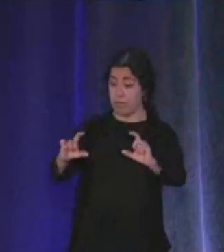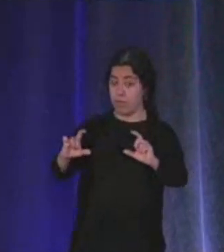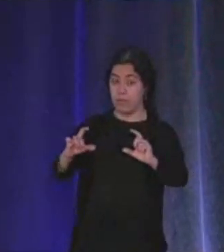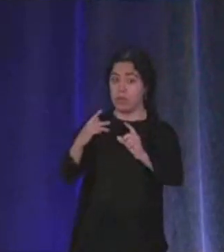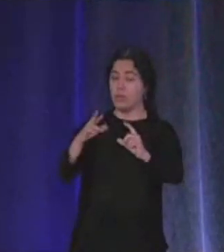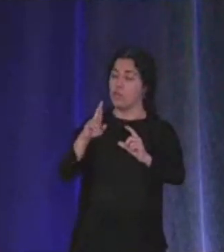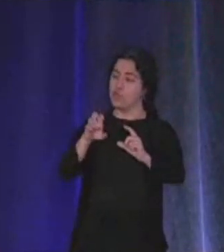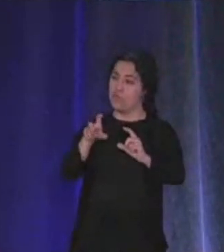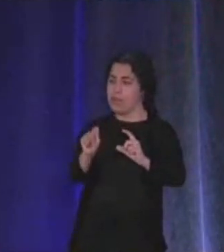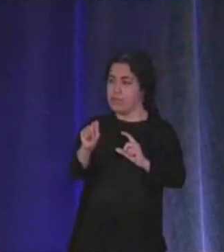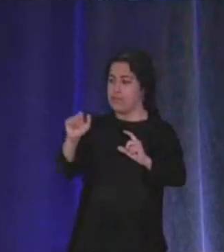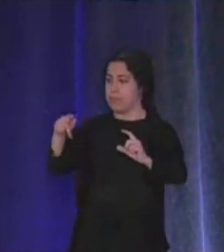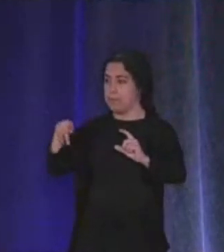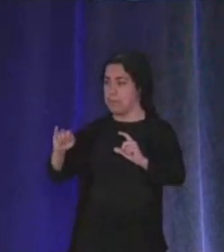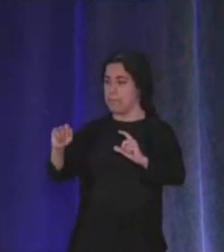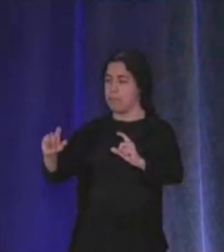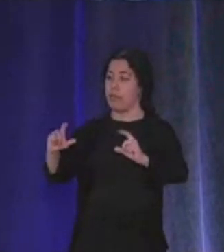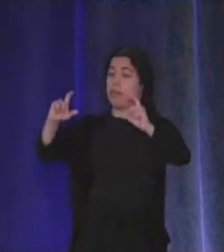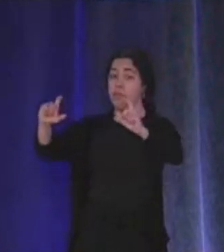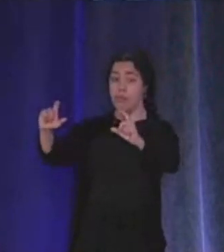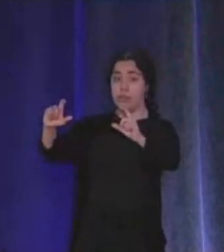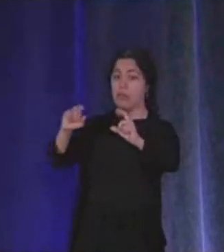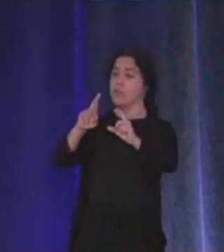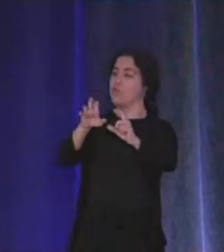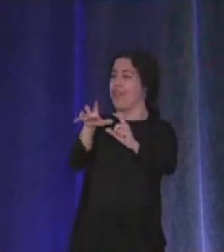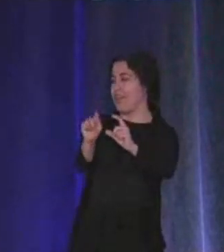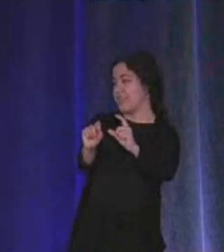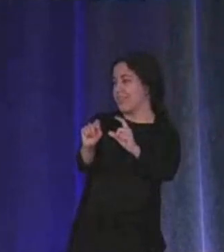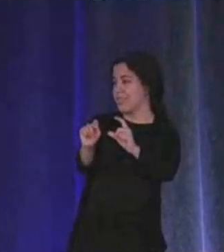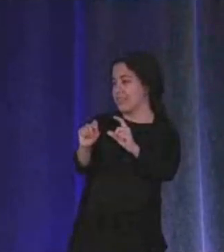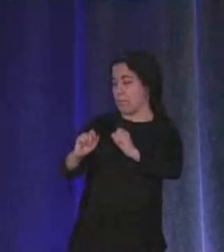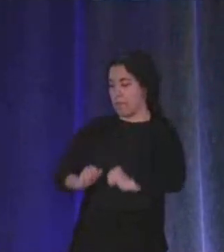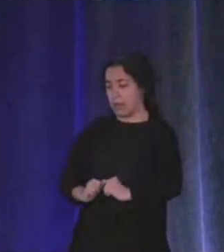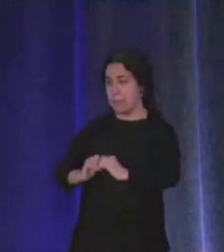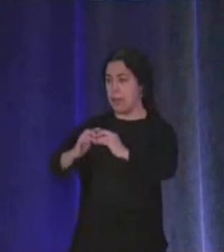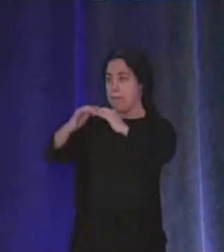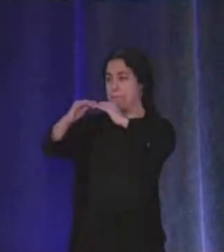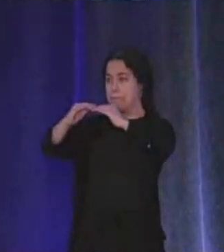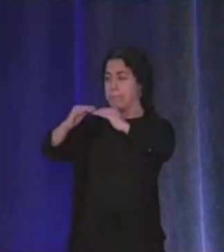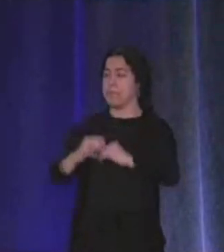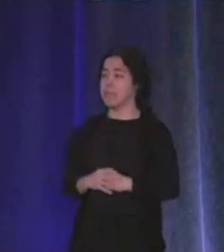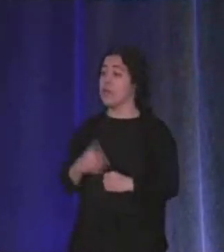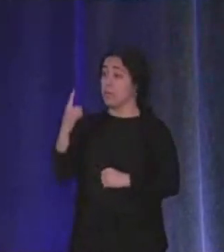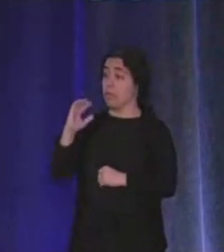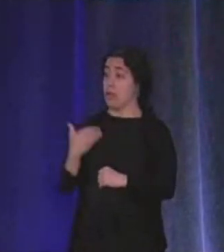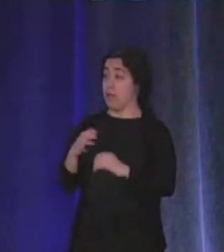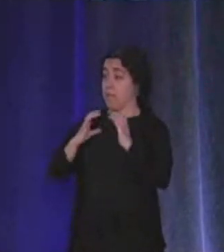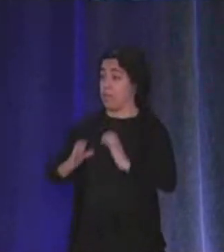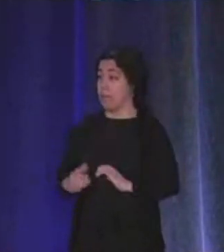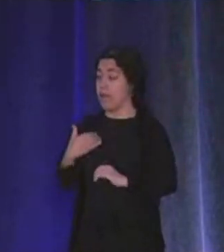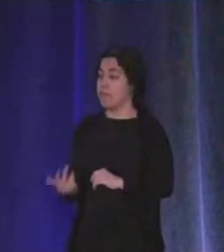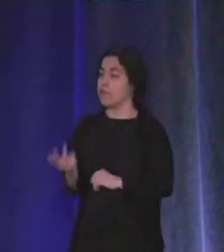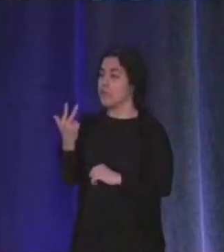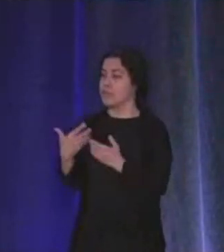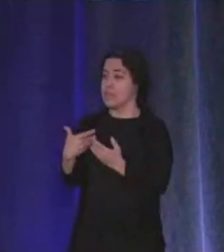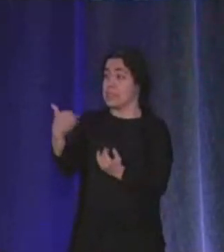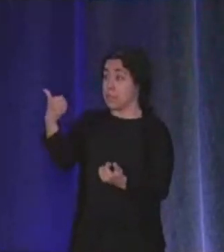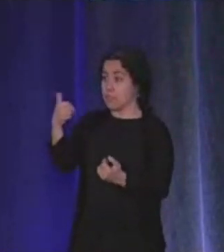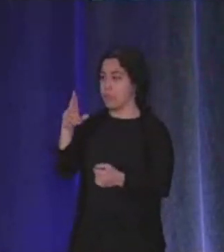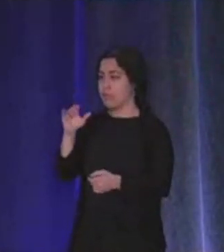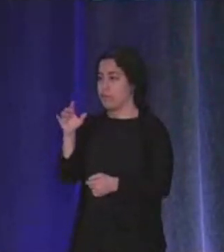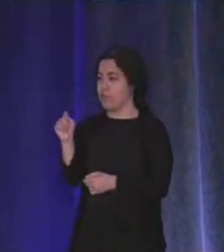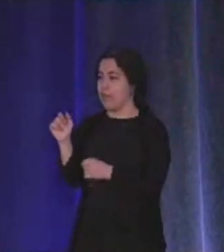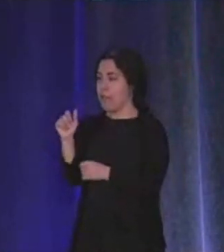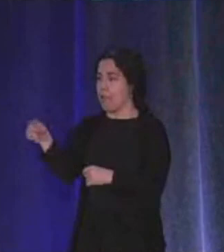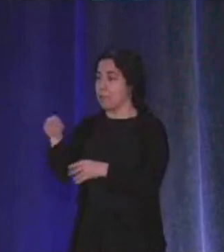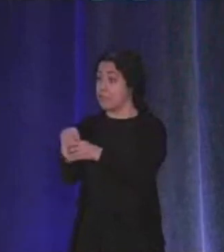API. And then we have our React app, for example. We even have for like one of our clients, we have 3 separate React apps inside